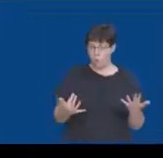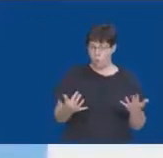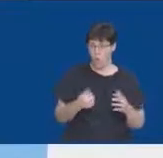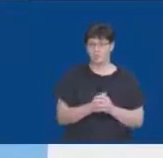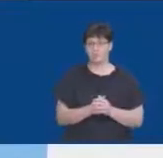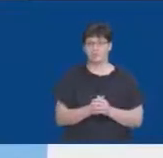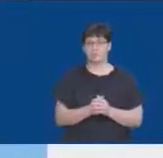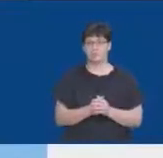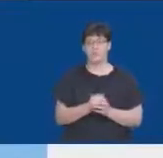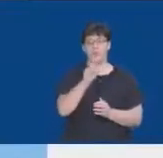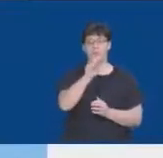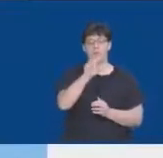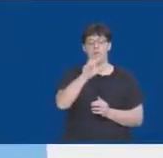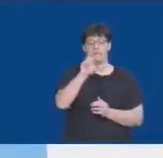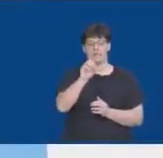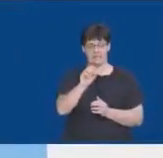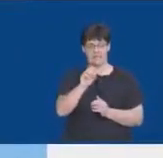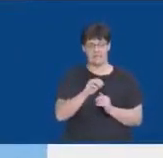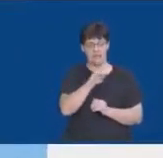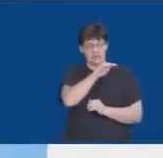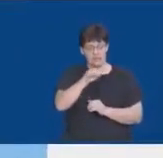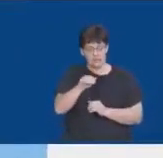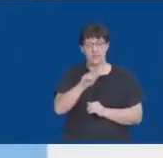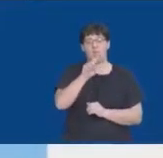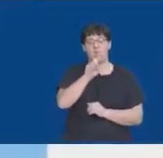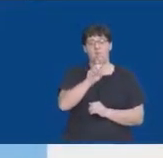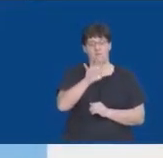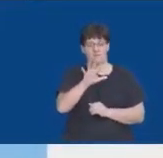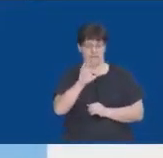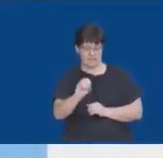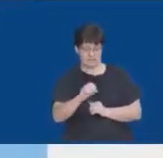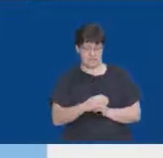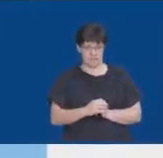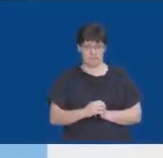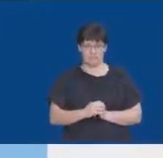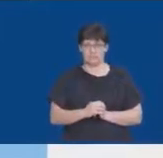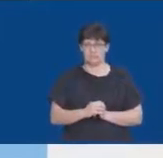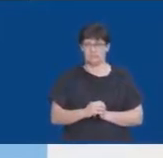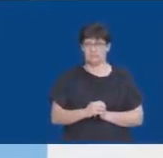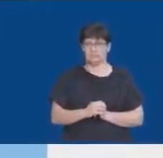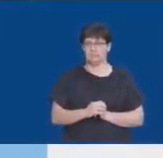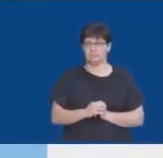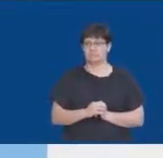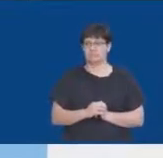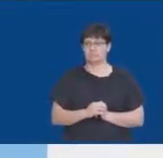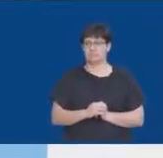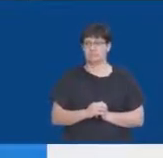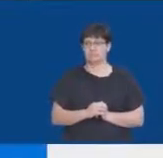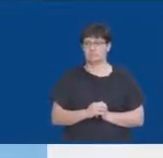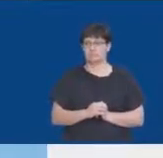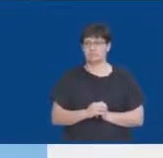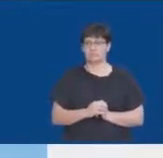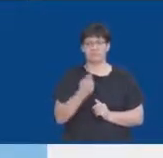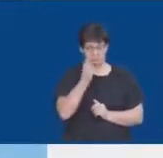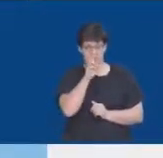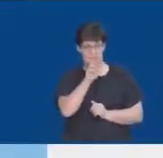by 100. So I'm taking my 180 minutes and dividing it by 150 marks.